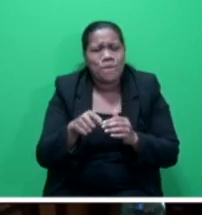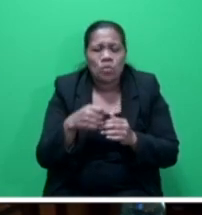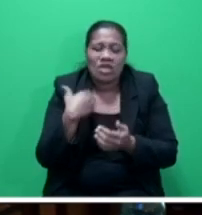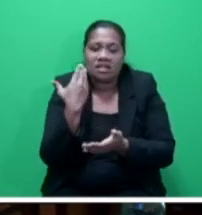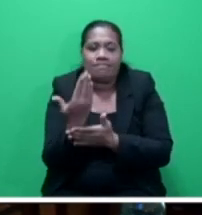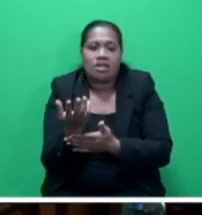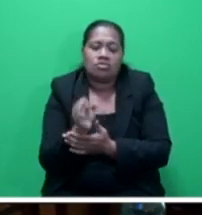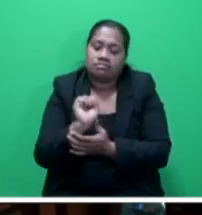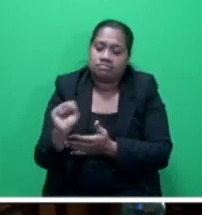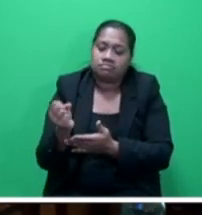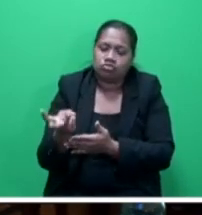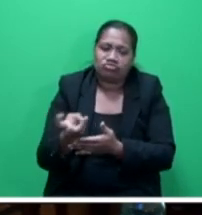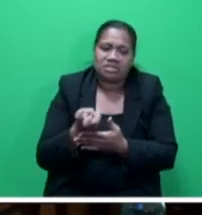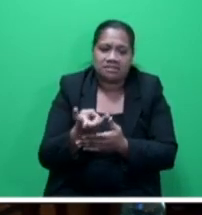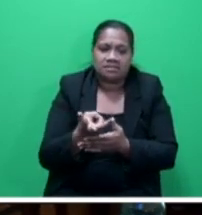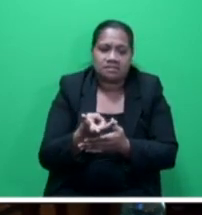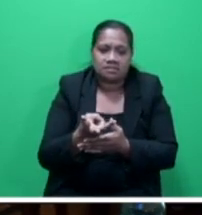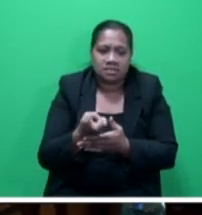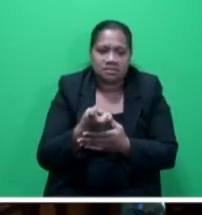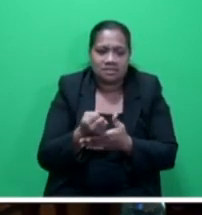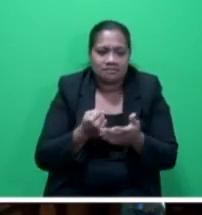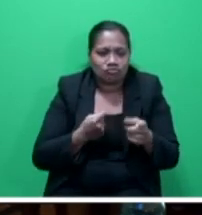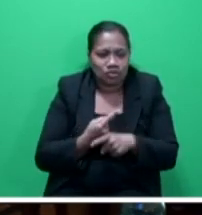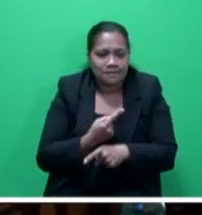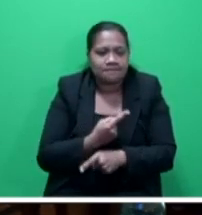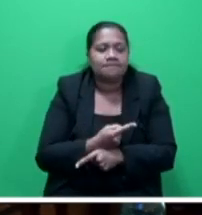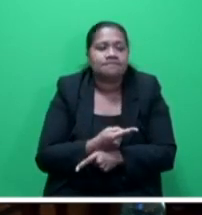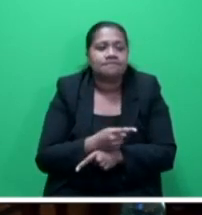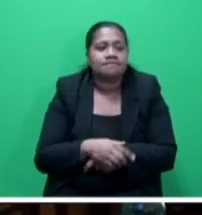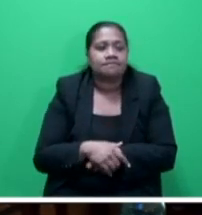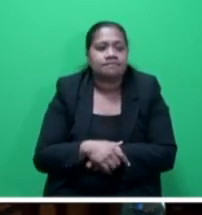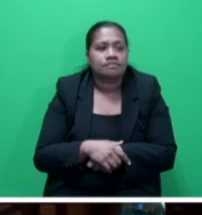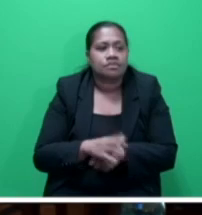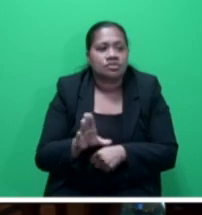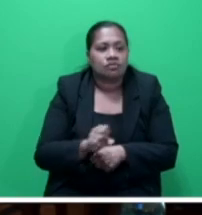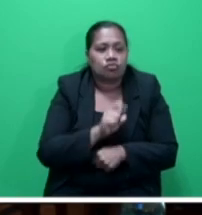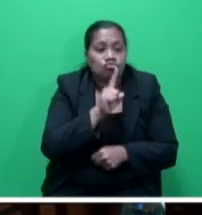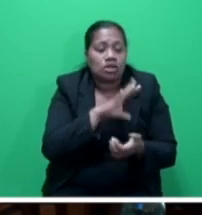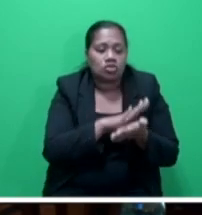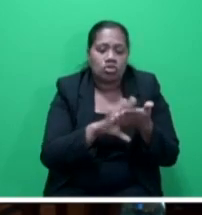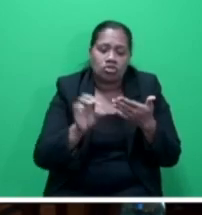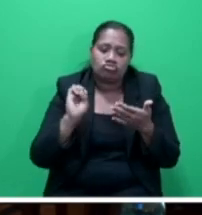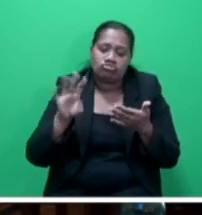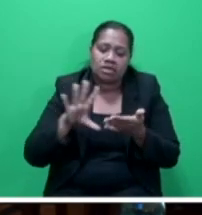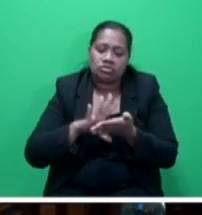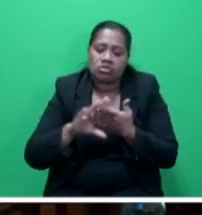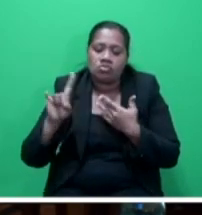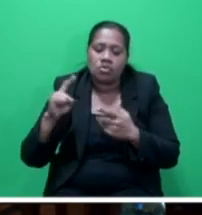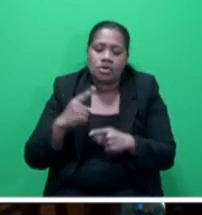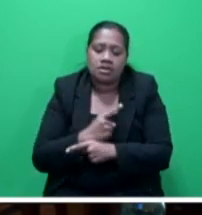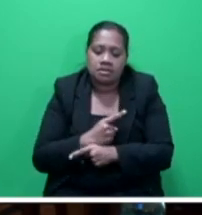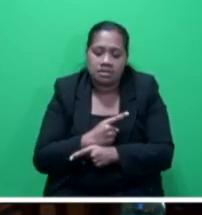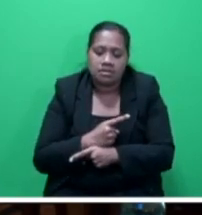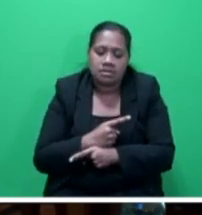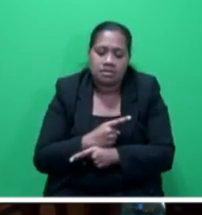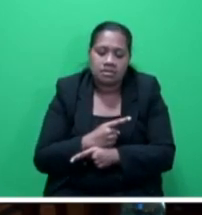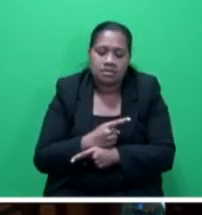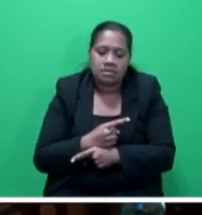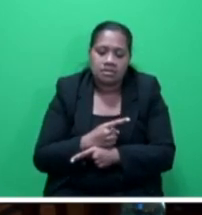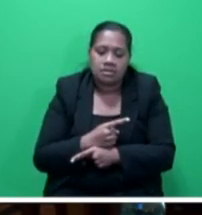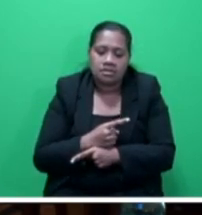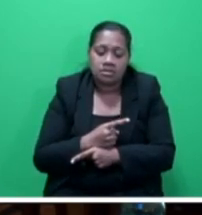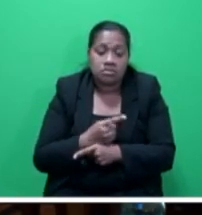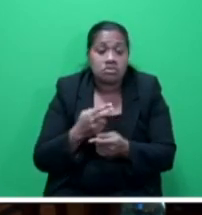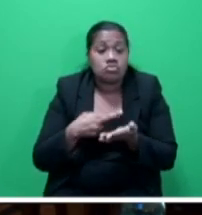income. This can vary from subsidized rates ranging from $1 to $10 per week. Mr. Speaker, sir, the